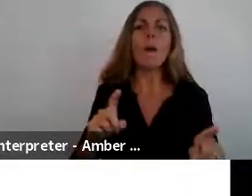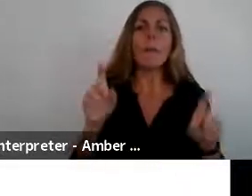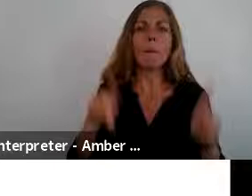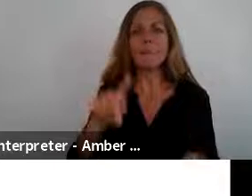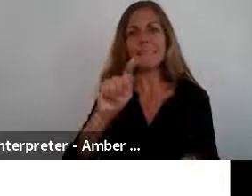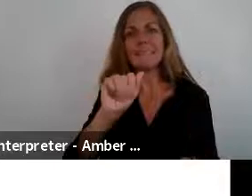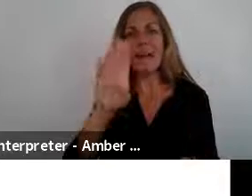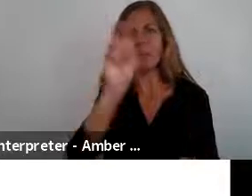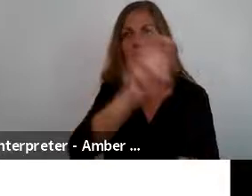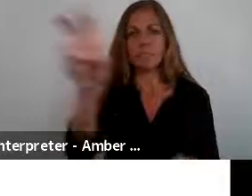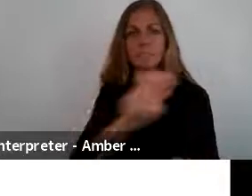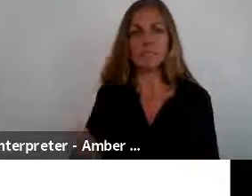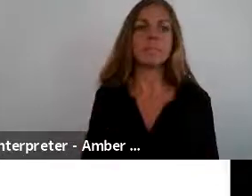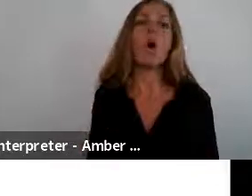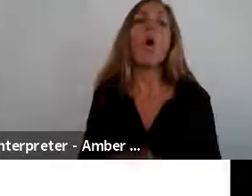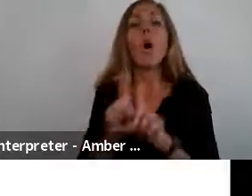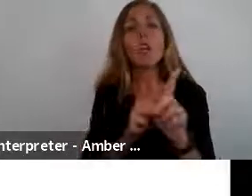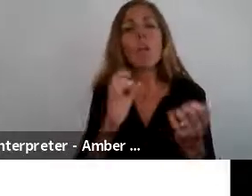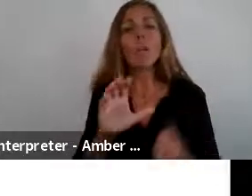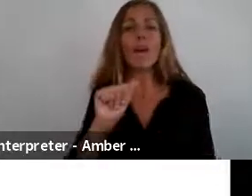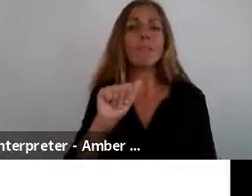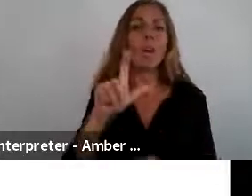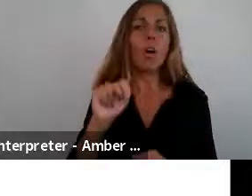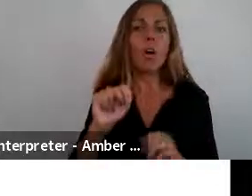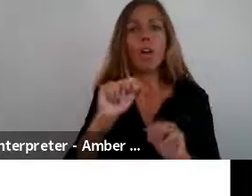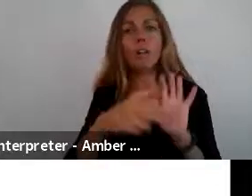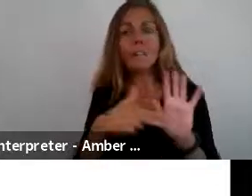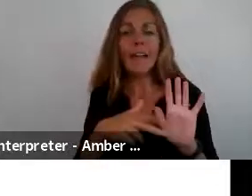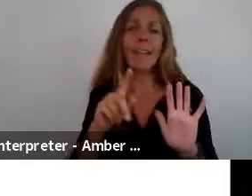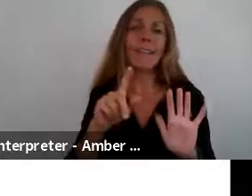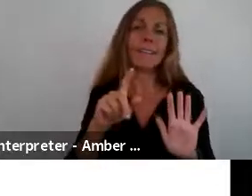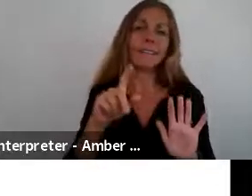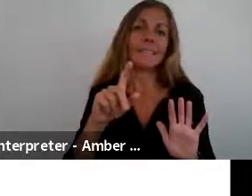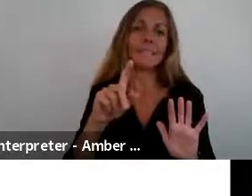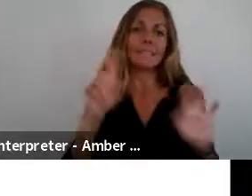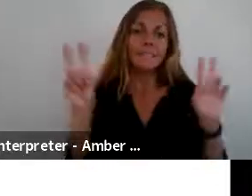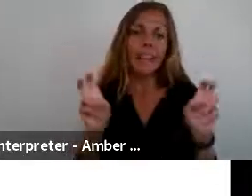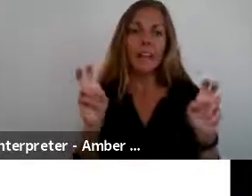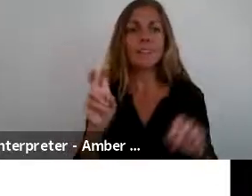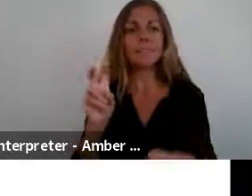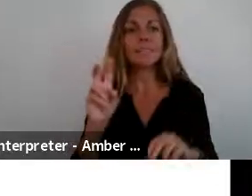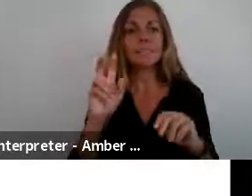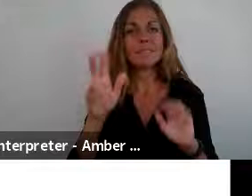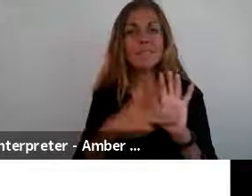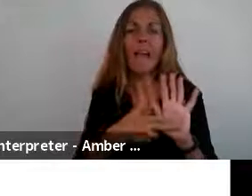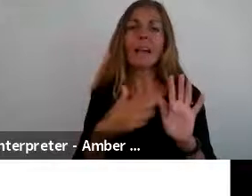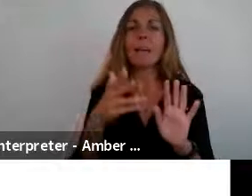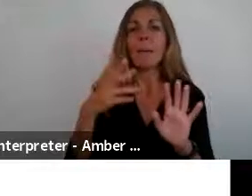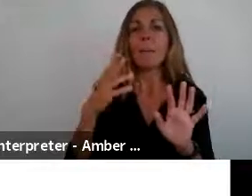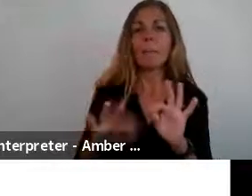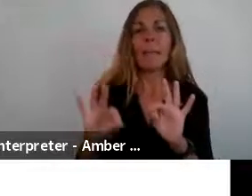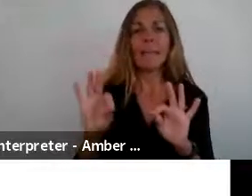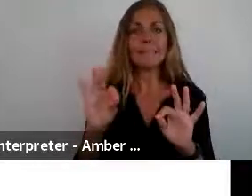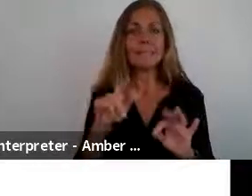You'll also want to have alt tags and title tags. You'll want to have a plain text version of your email. All of those things contribute to the accessibility